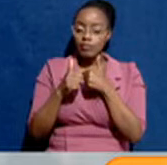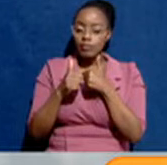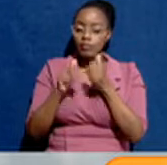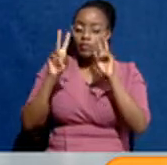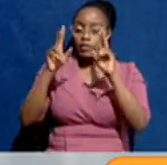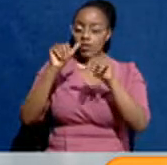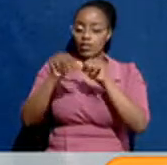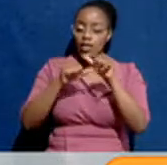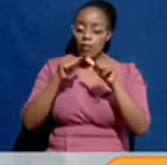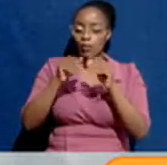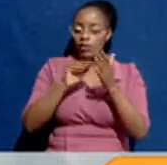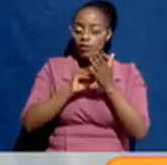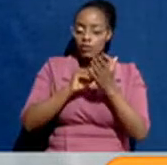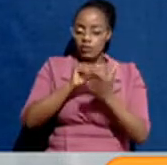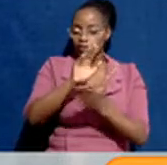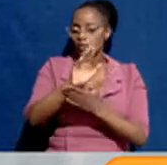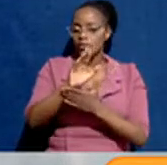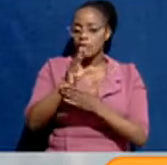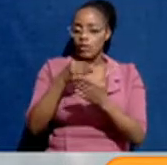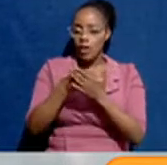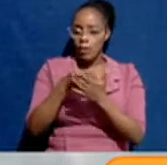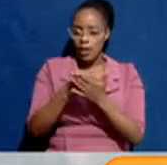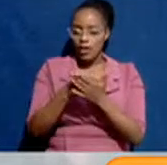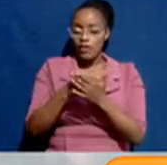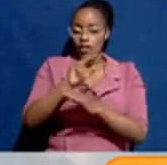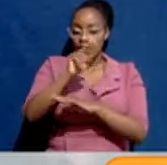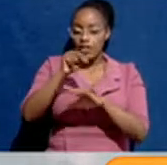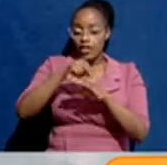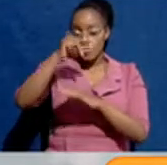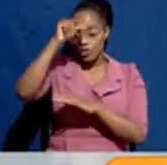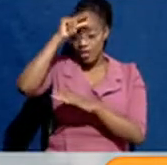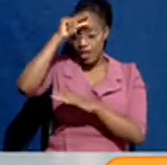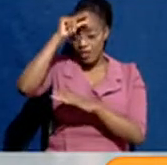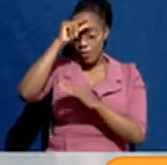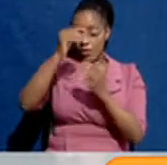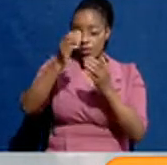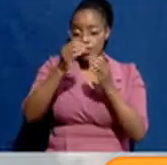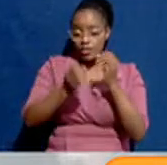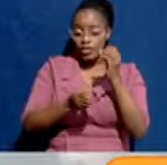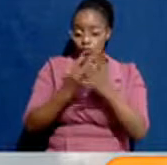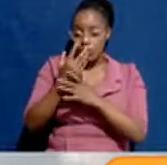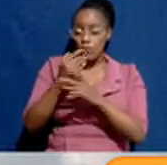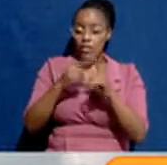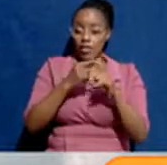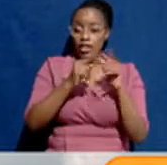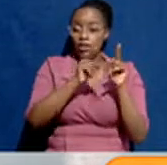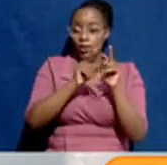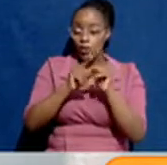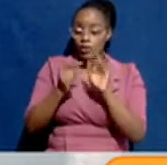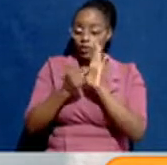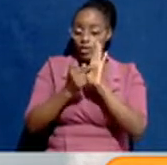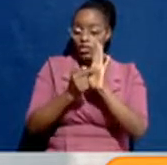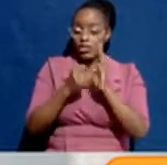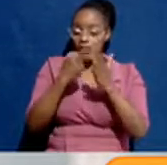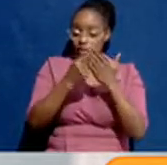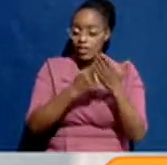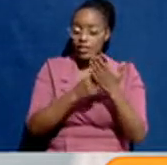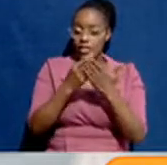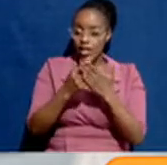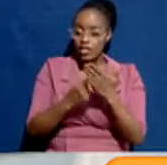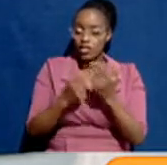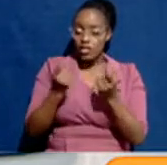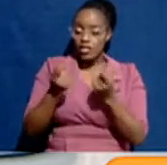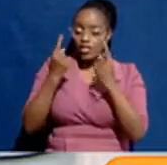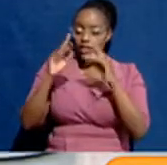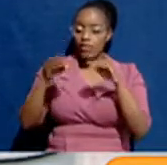Issues like disbursements. I think the national government really needs to come out, and of course there'll be major players in this discussion